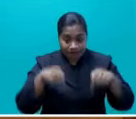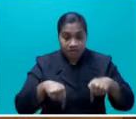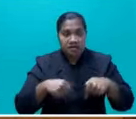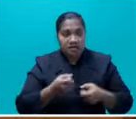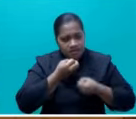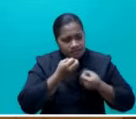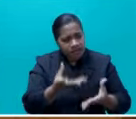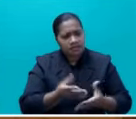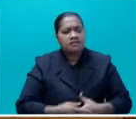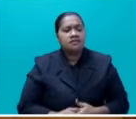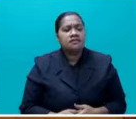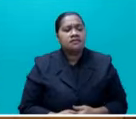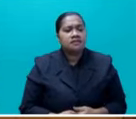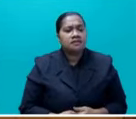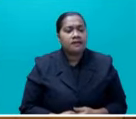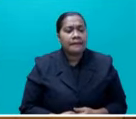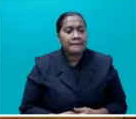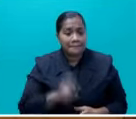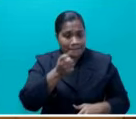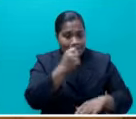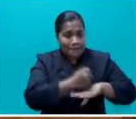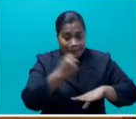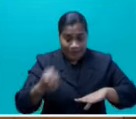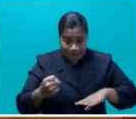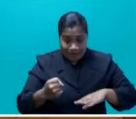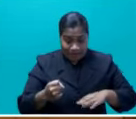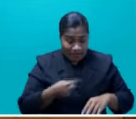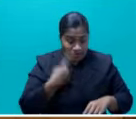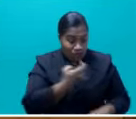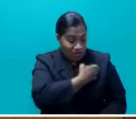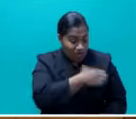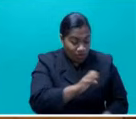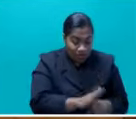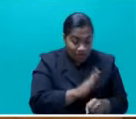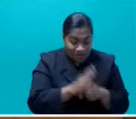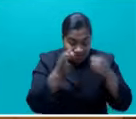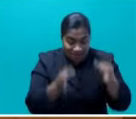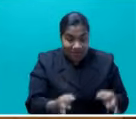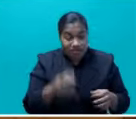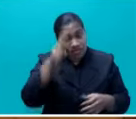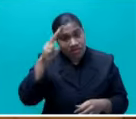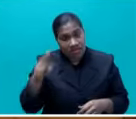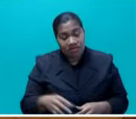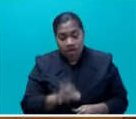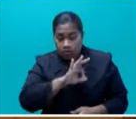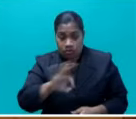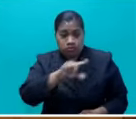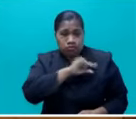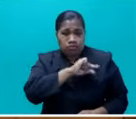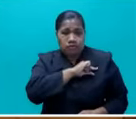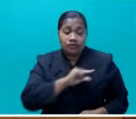sir, that if government and those empowered to make decisions to the nations are not equipped or qualified to do